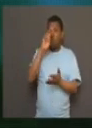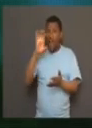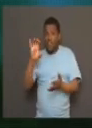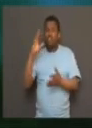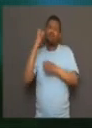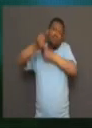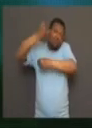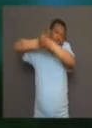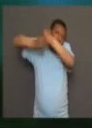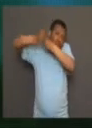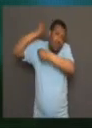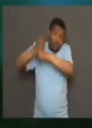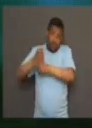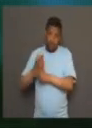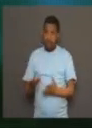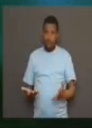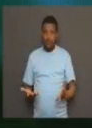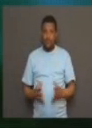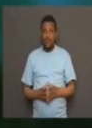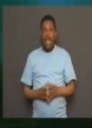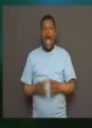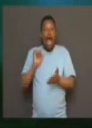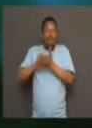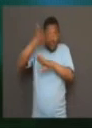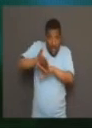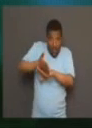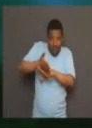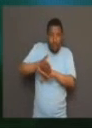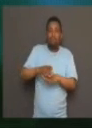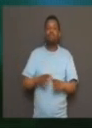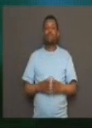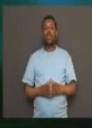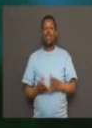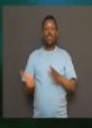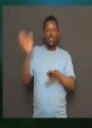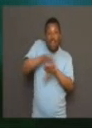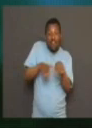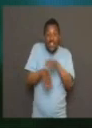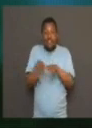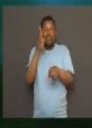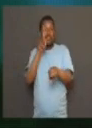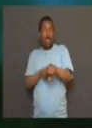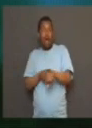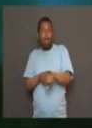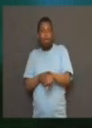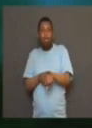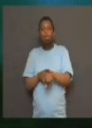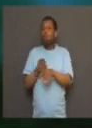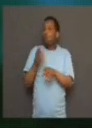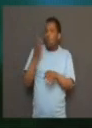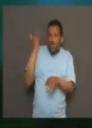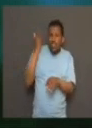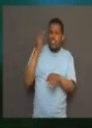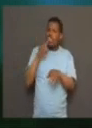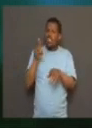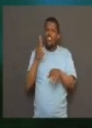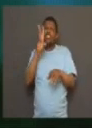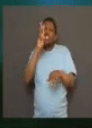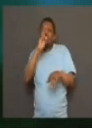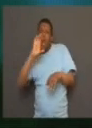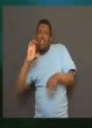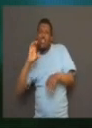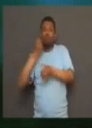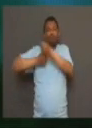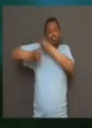4,200 years. After that, the doubling time was just